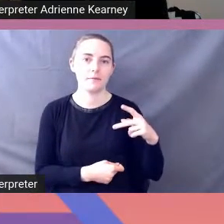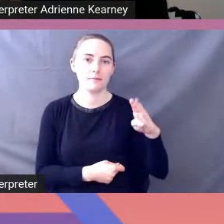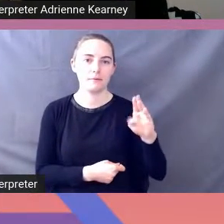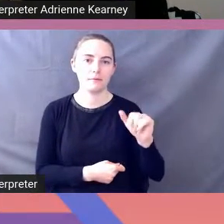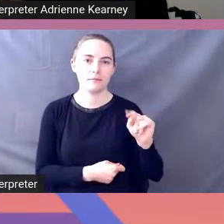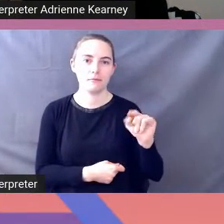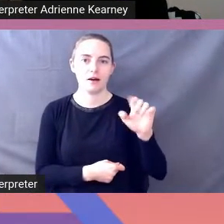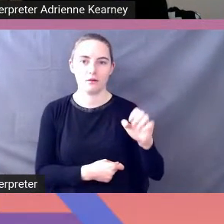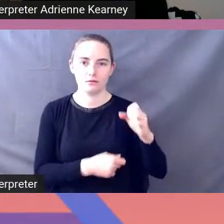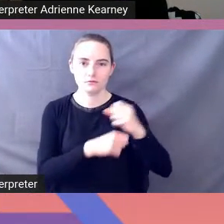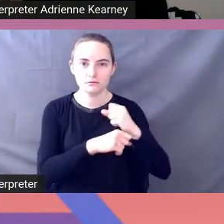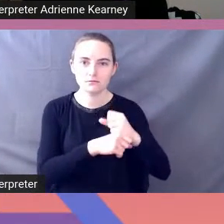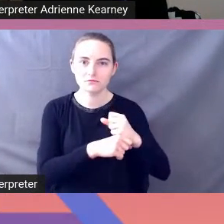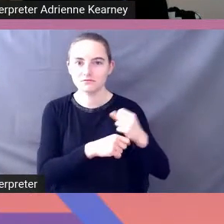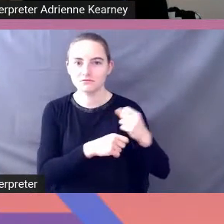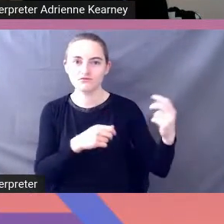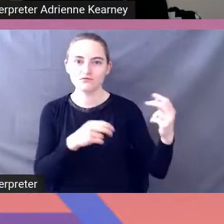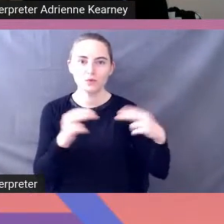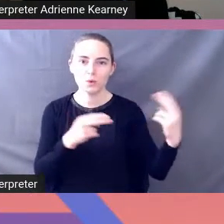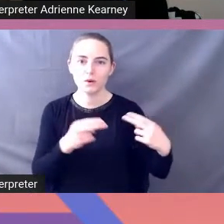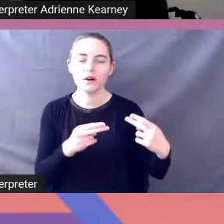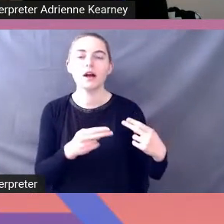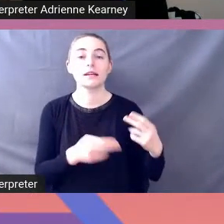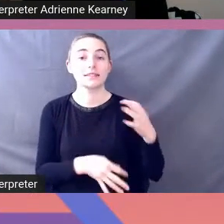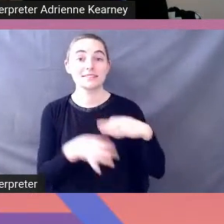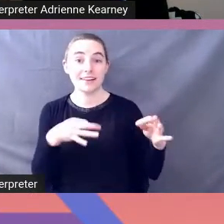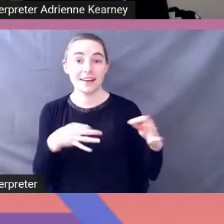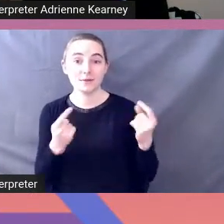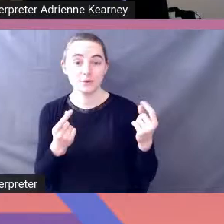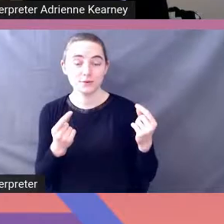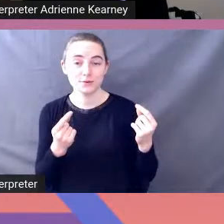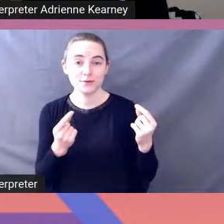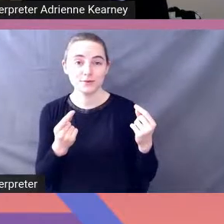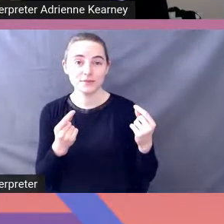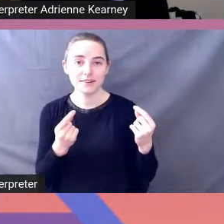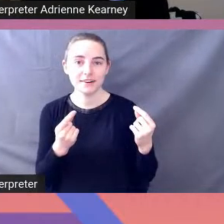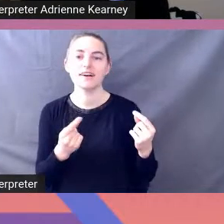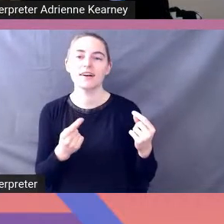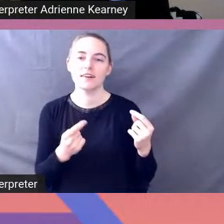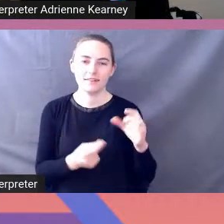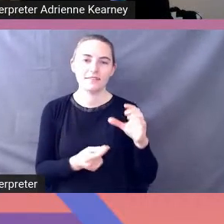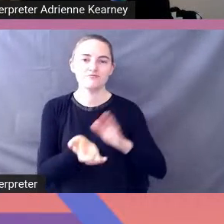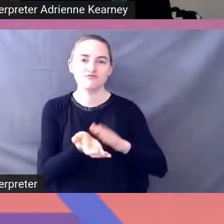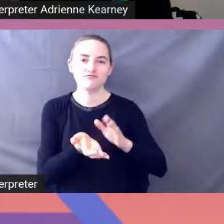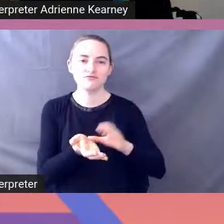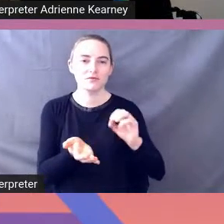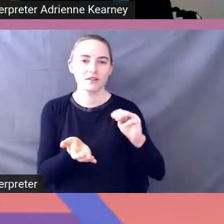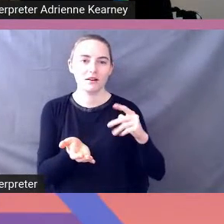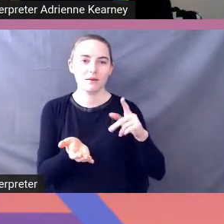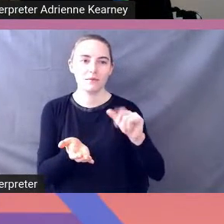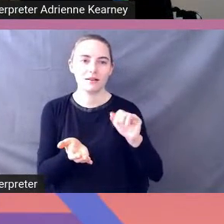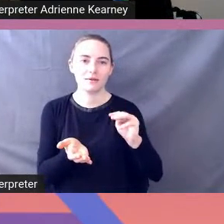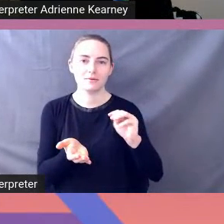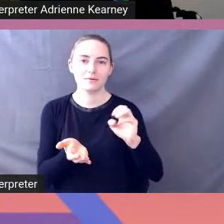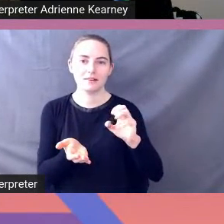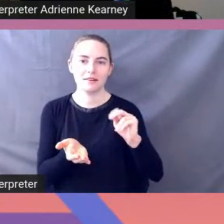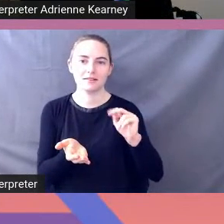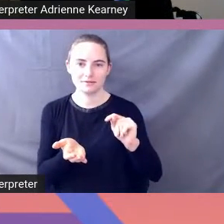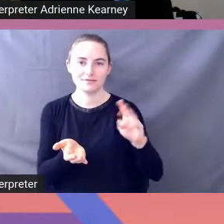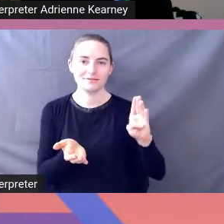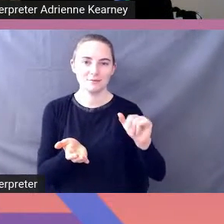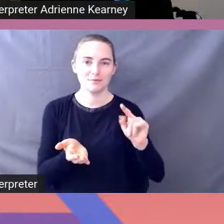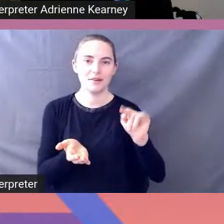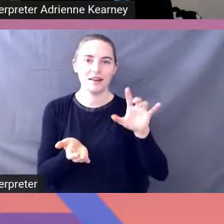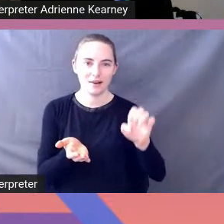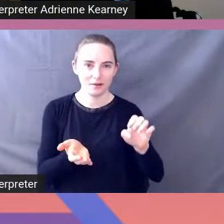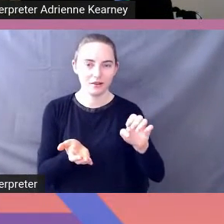so hard to be nice to somebody? It's so easy to tear down. Right? It's so easy to be mean. Why is it so hard to